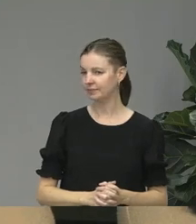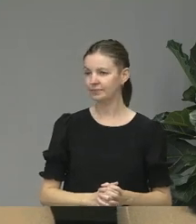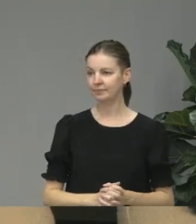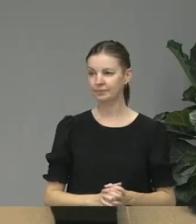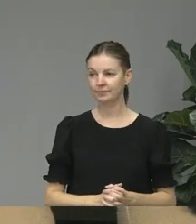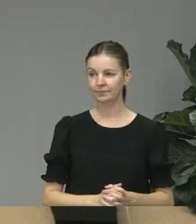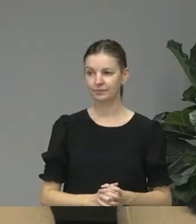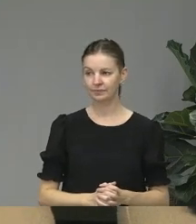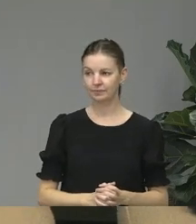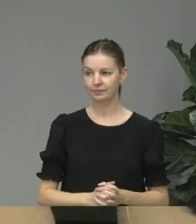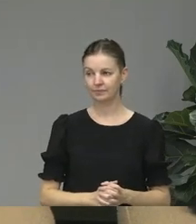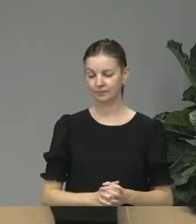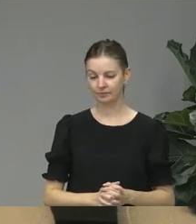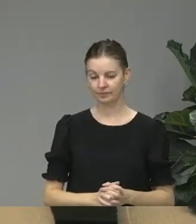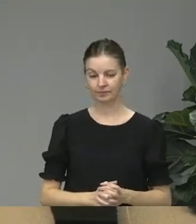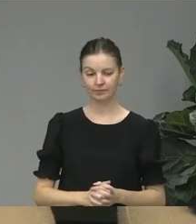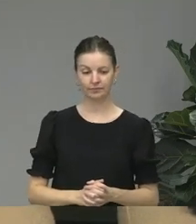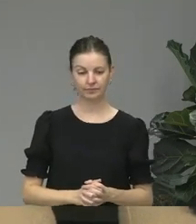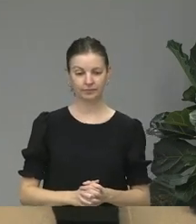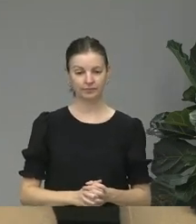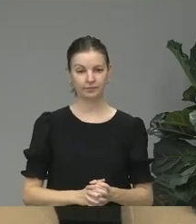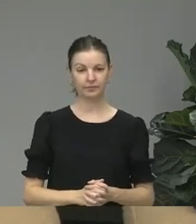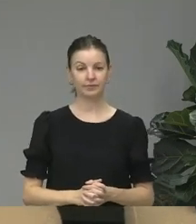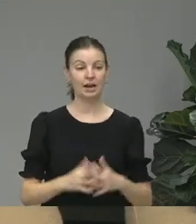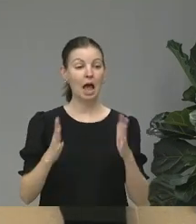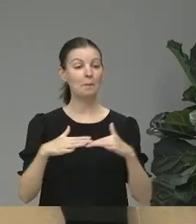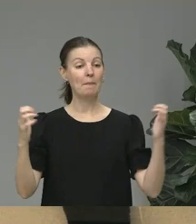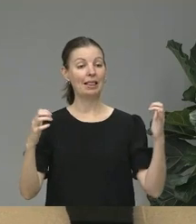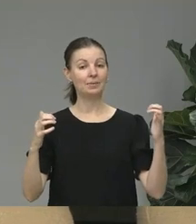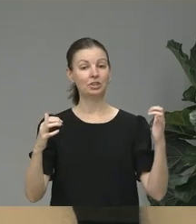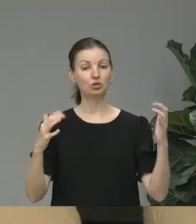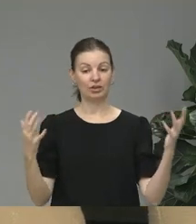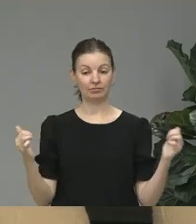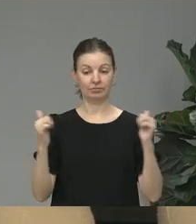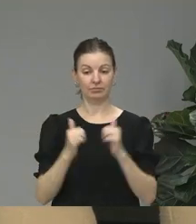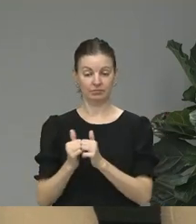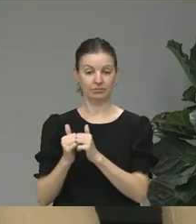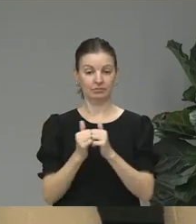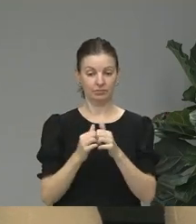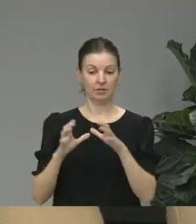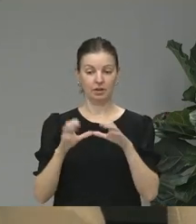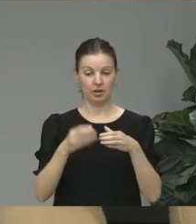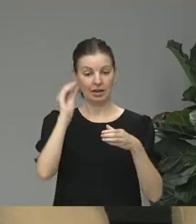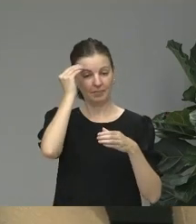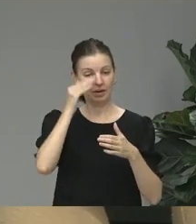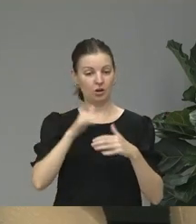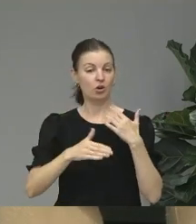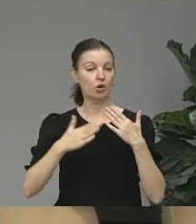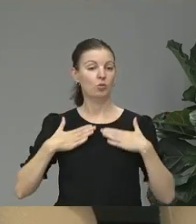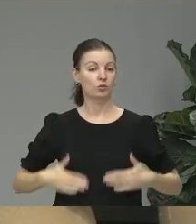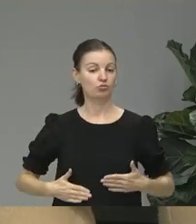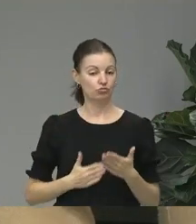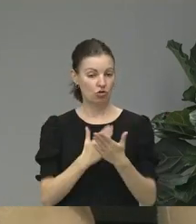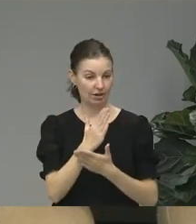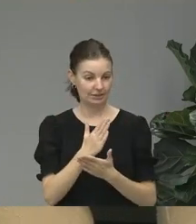Thanks, Mohammed. The Parliamentary Joint Committee on Human Rights, which is the key mechanism among the scrutiny